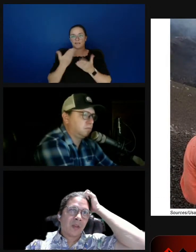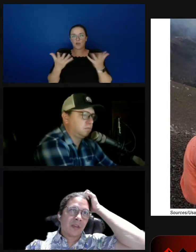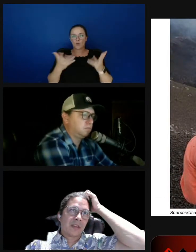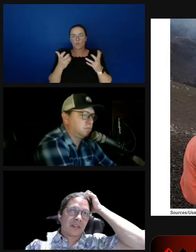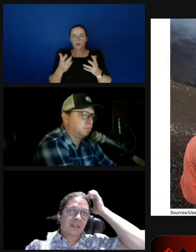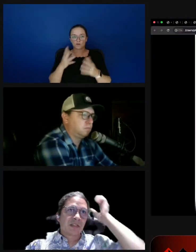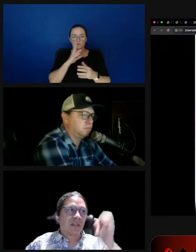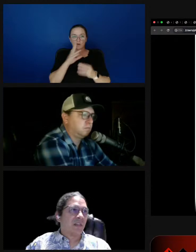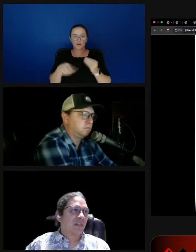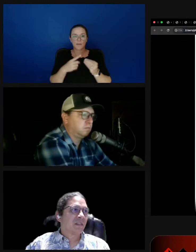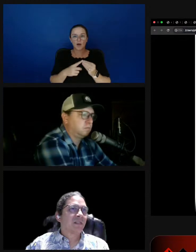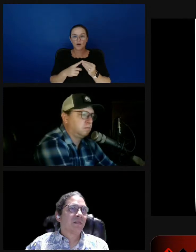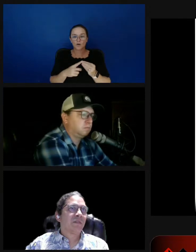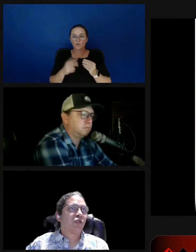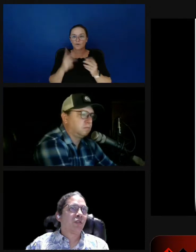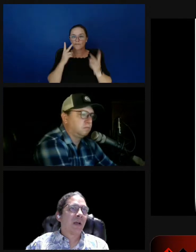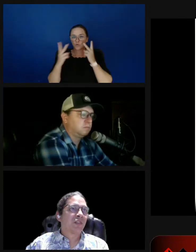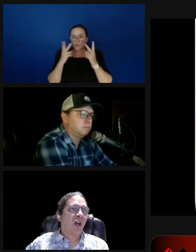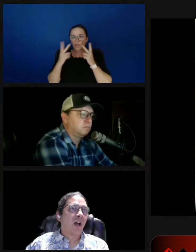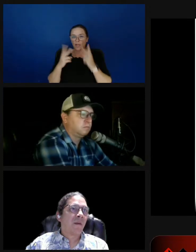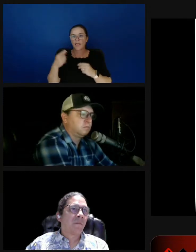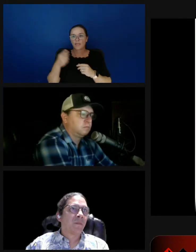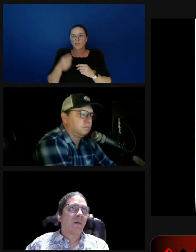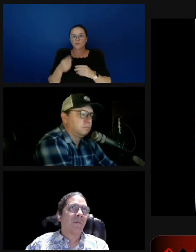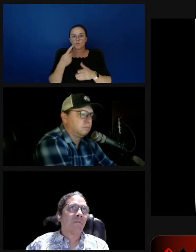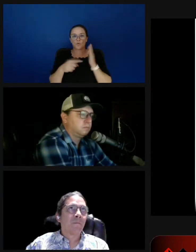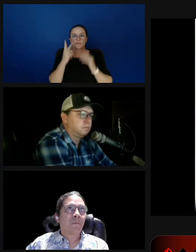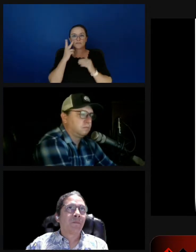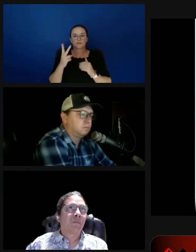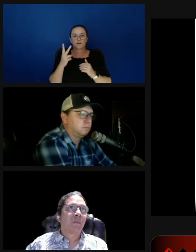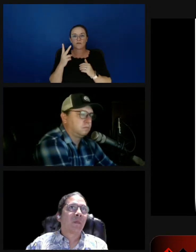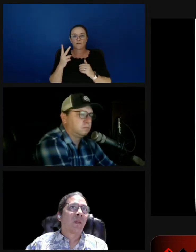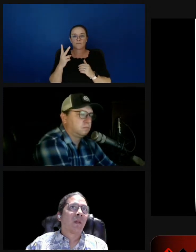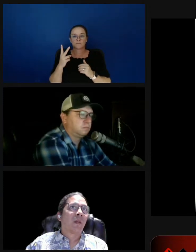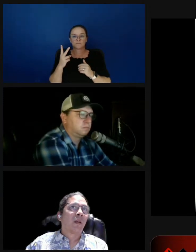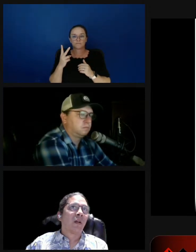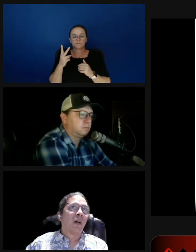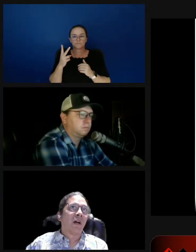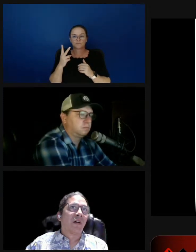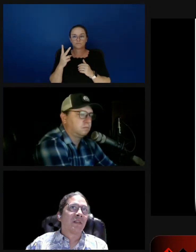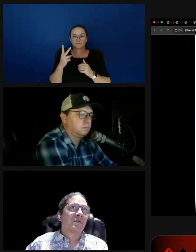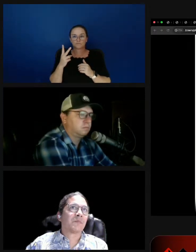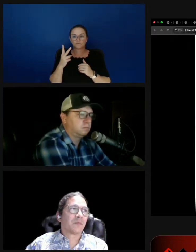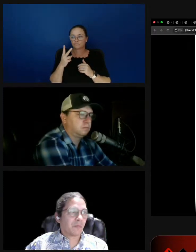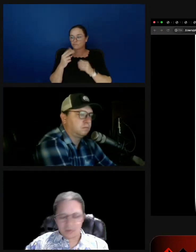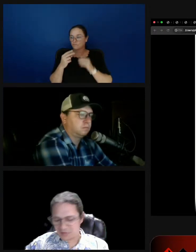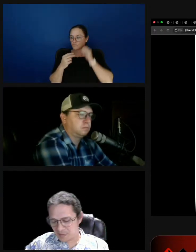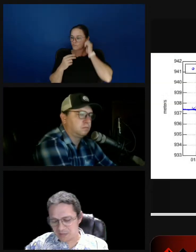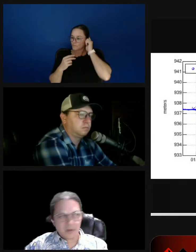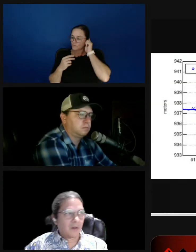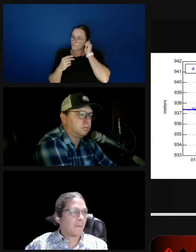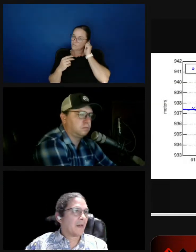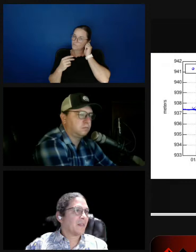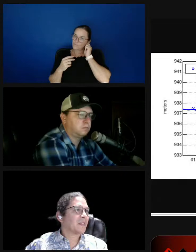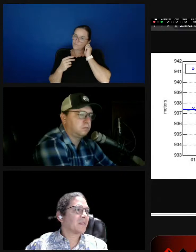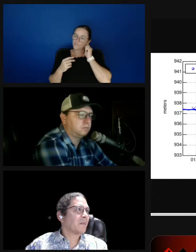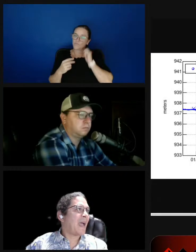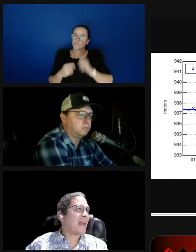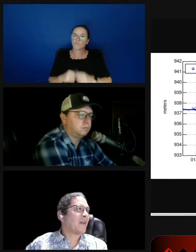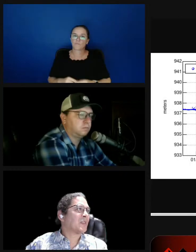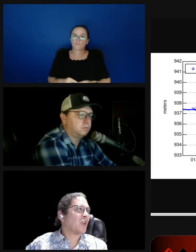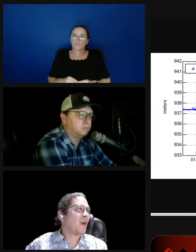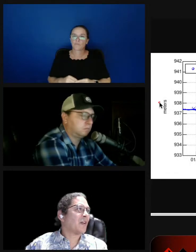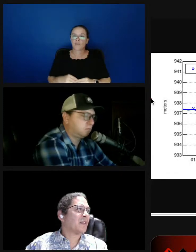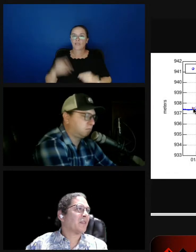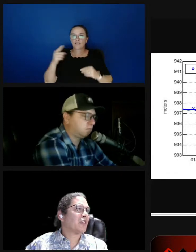is this feature that we saw Let's put this back up here, right? This